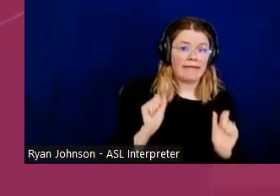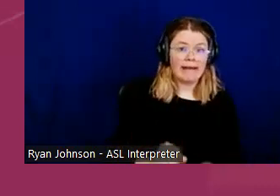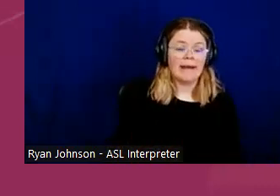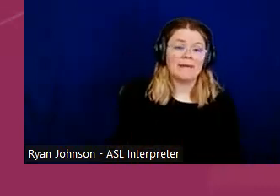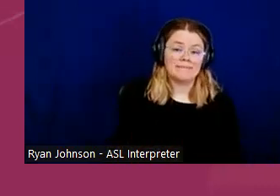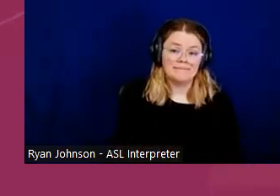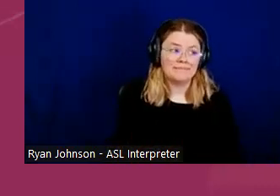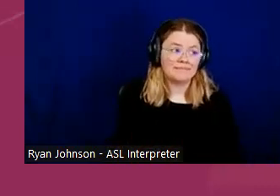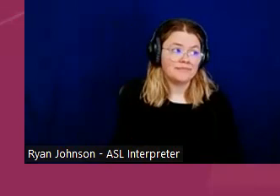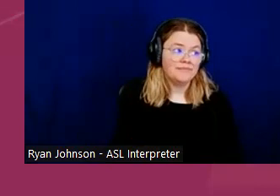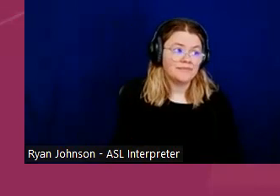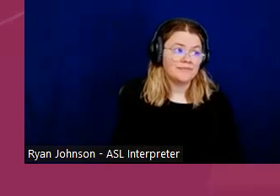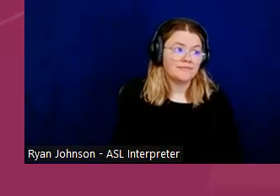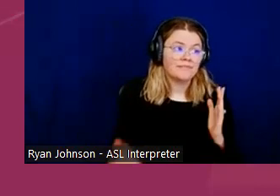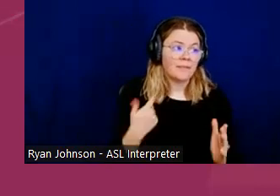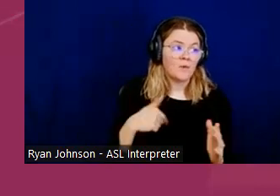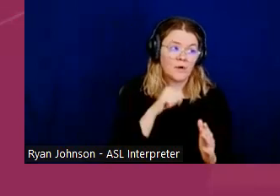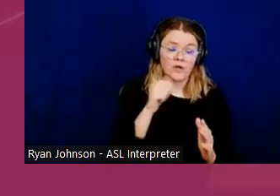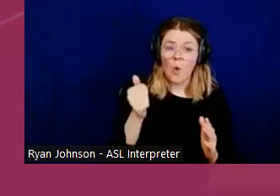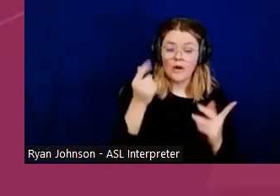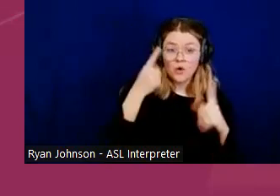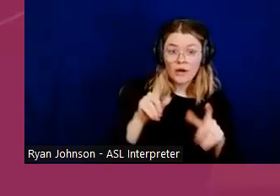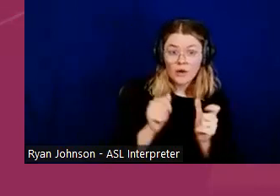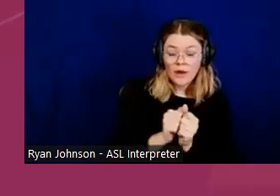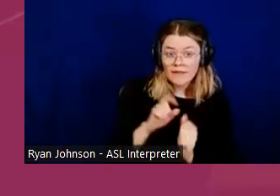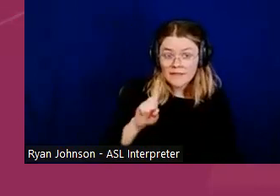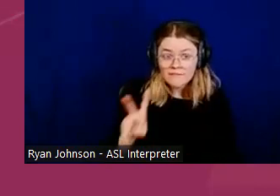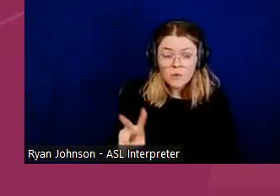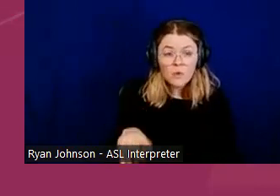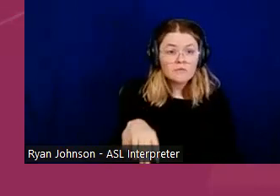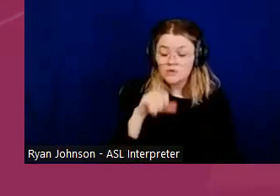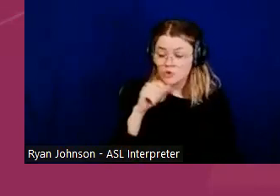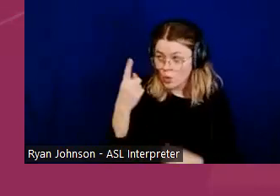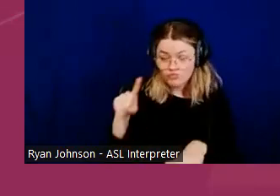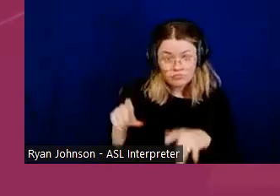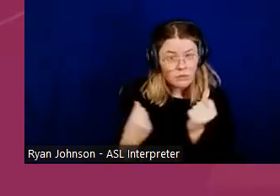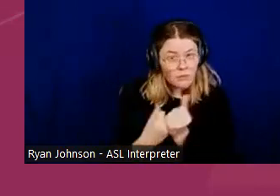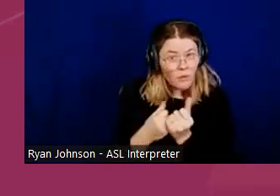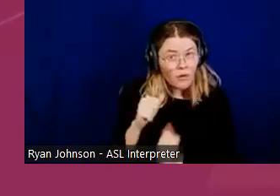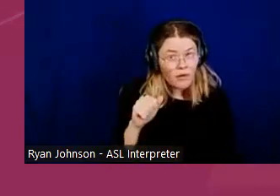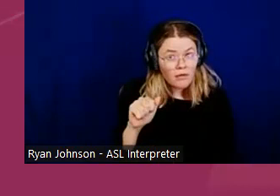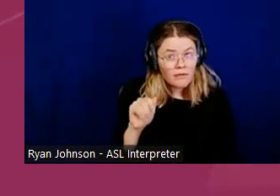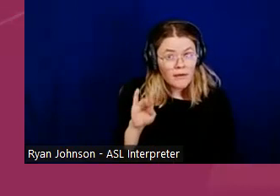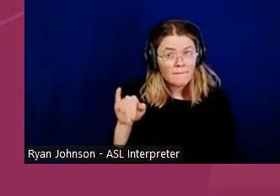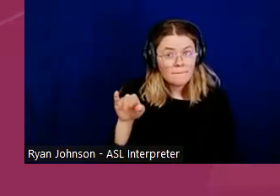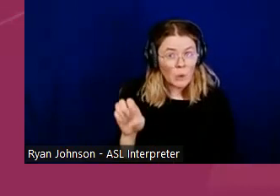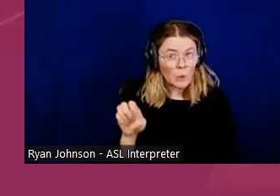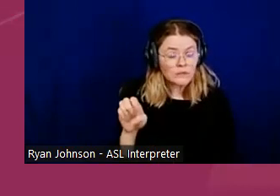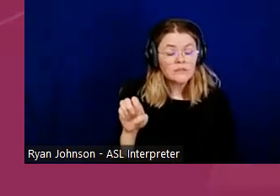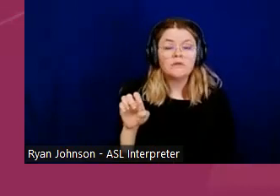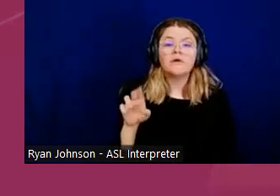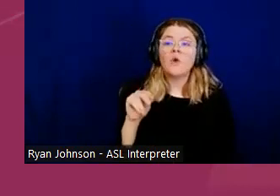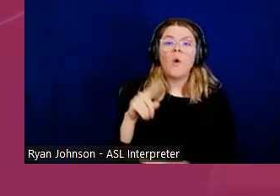agree with abuse and domestic violence, the content we consume can make us more accepting of it.